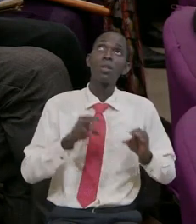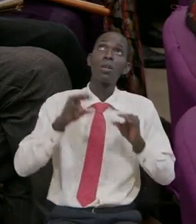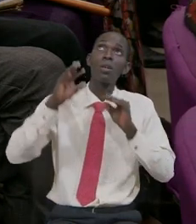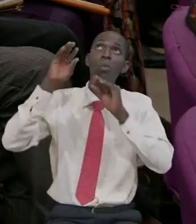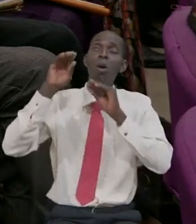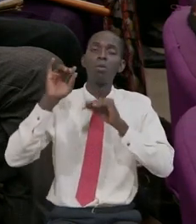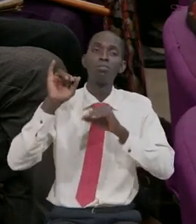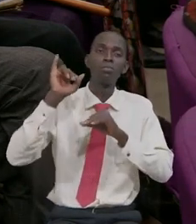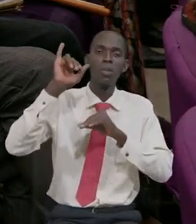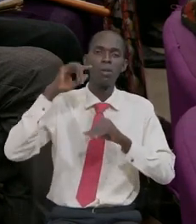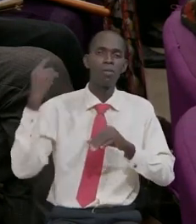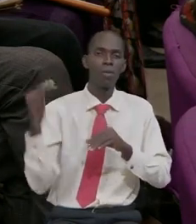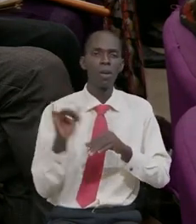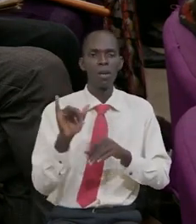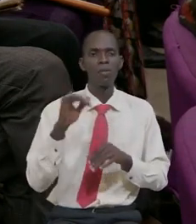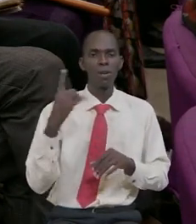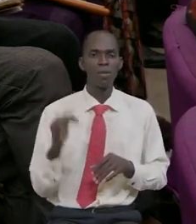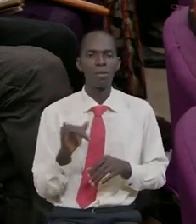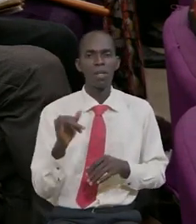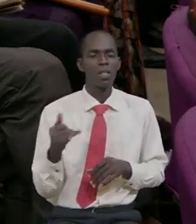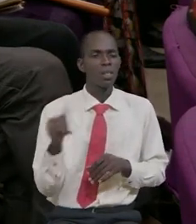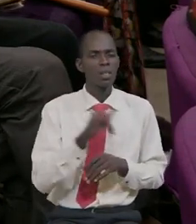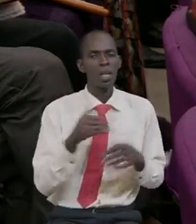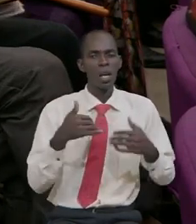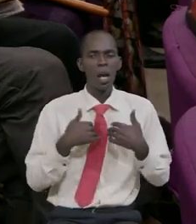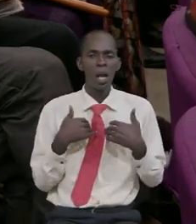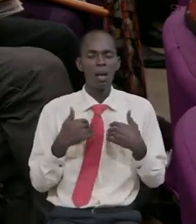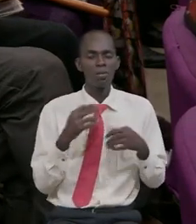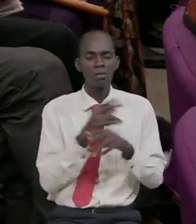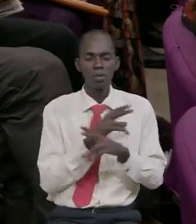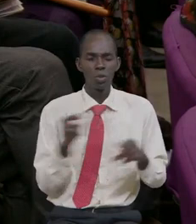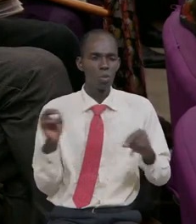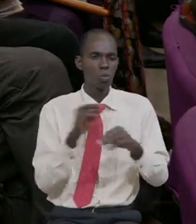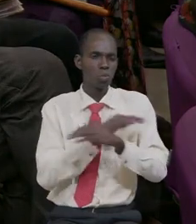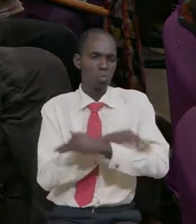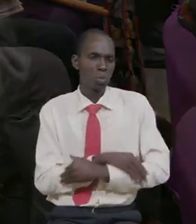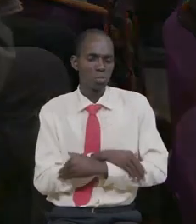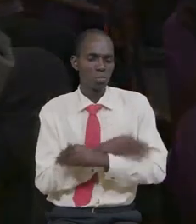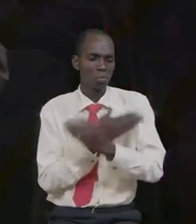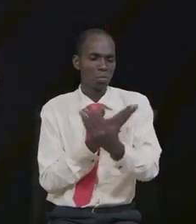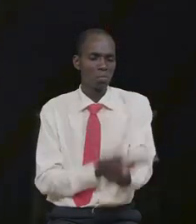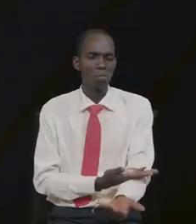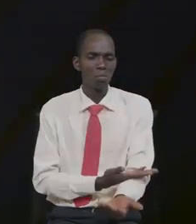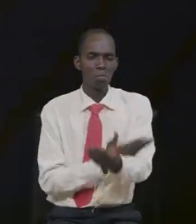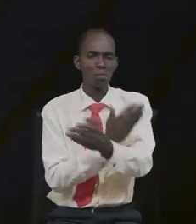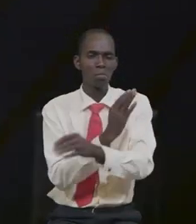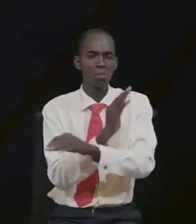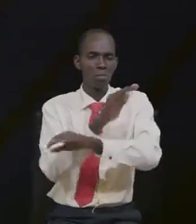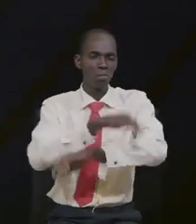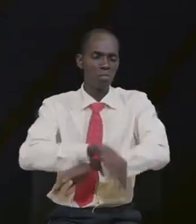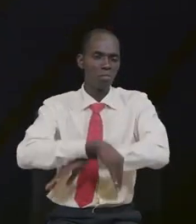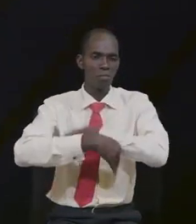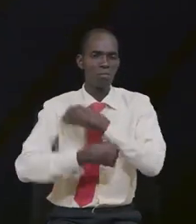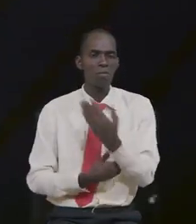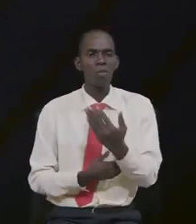and they have no rest day nor night, who worship